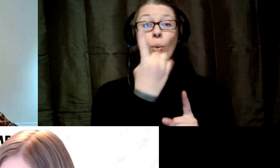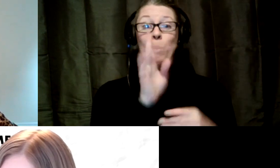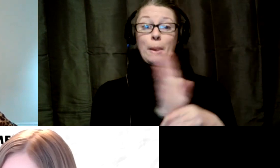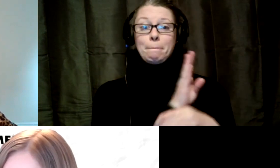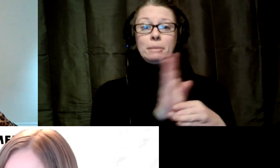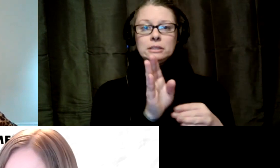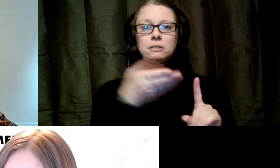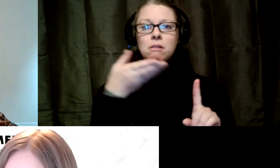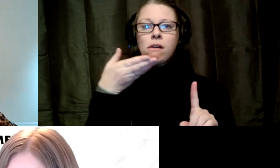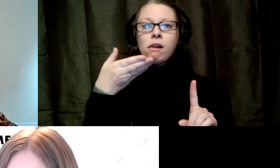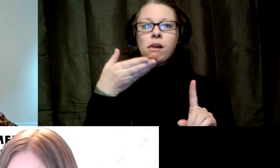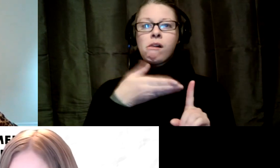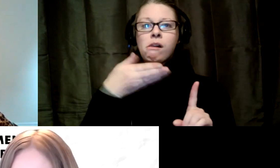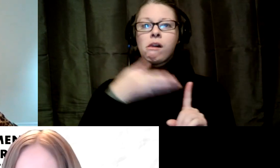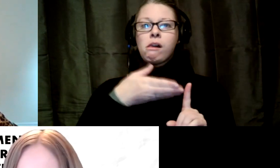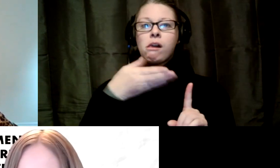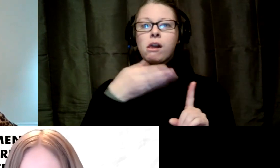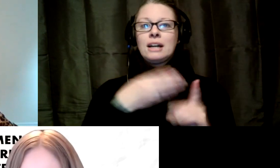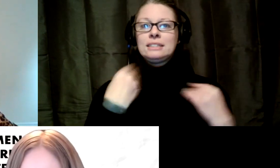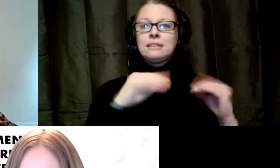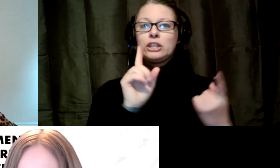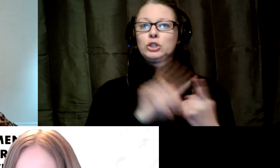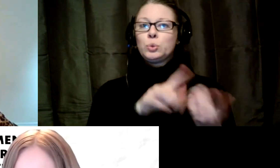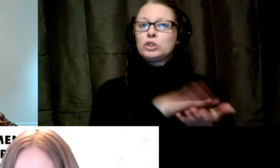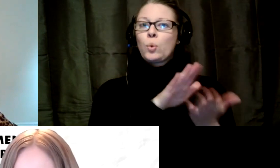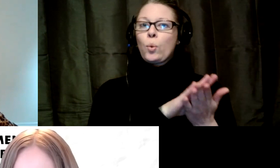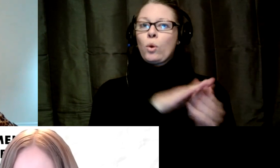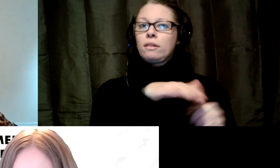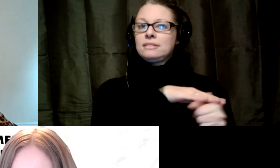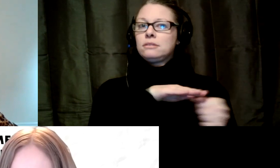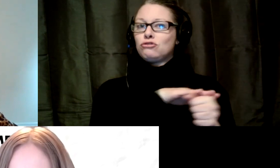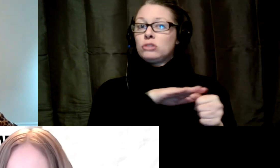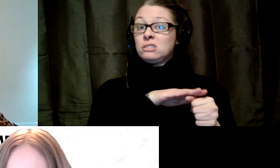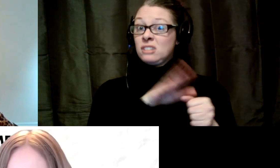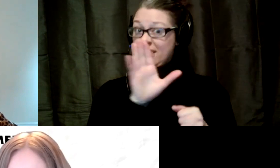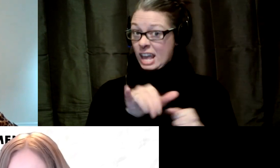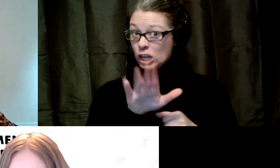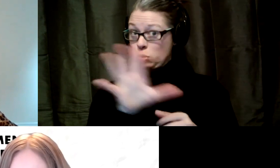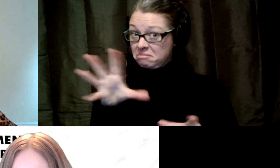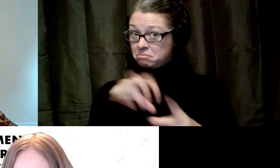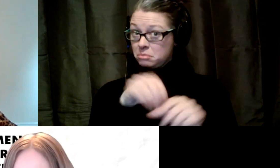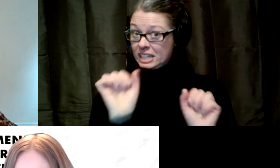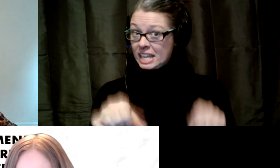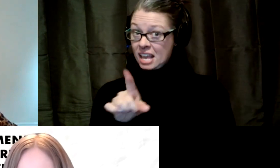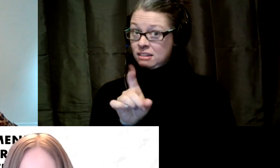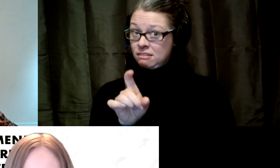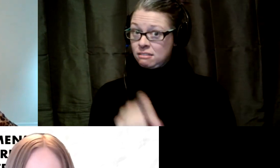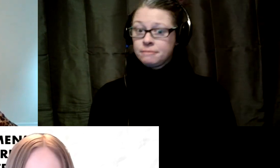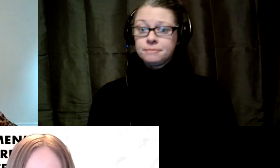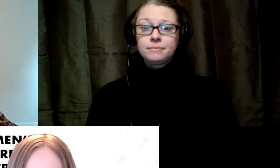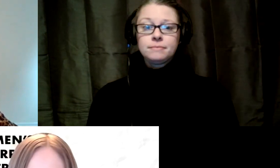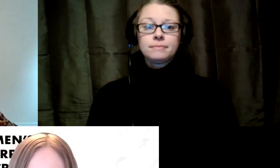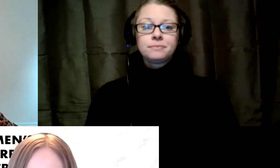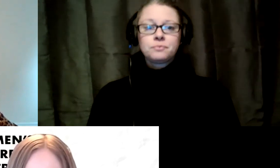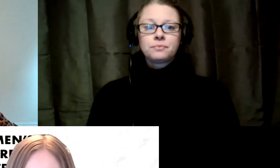with a particular school district. Is that something that you cover? So school